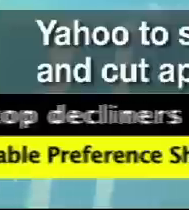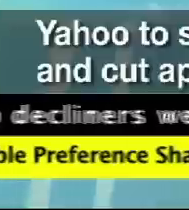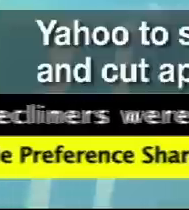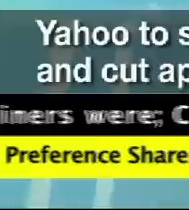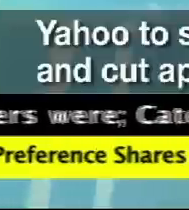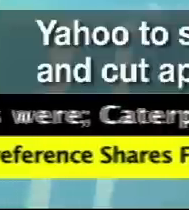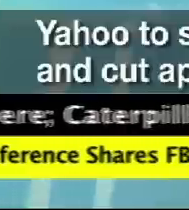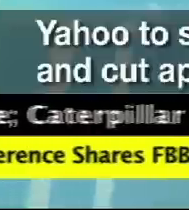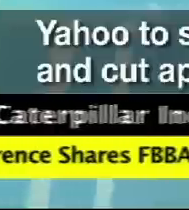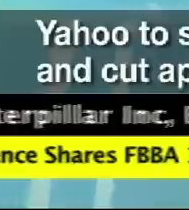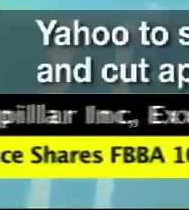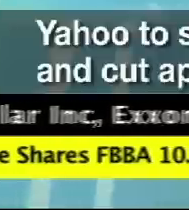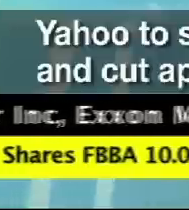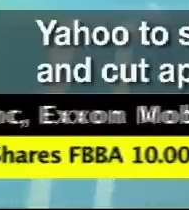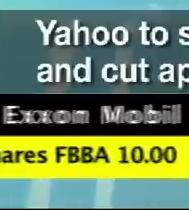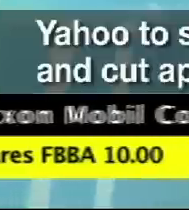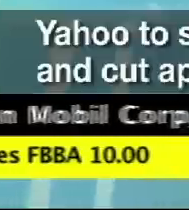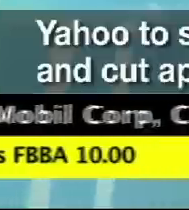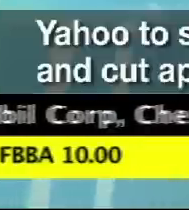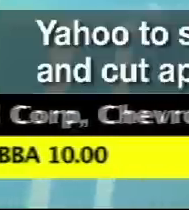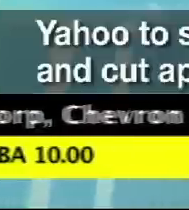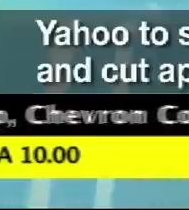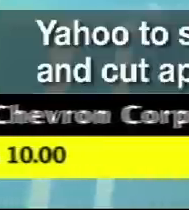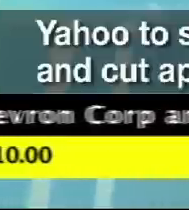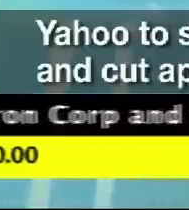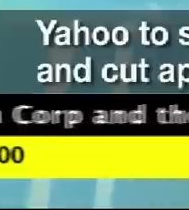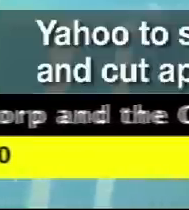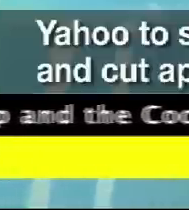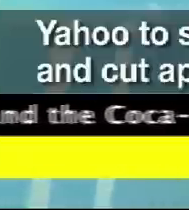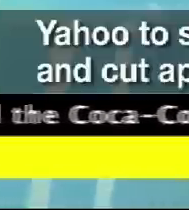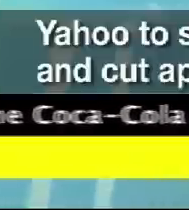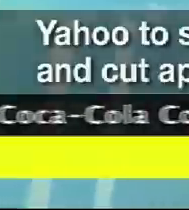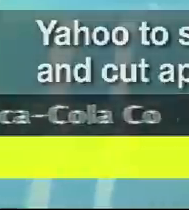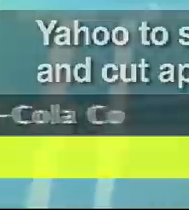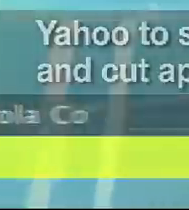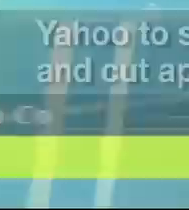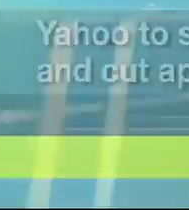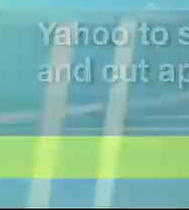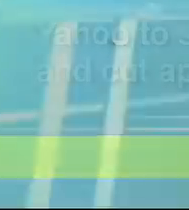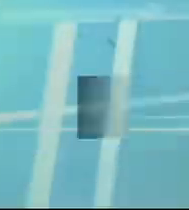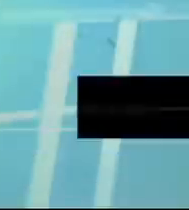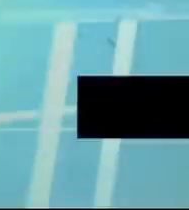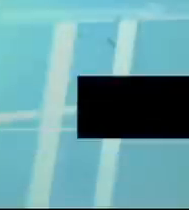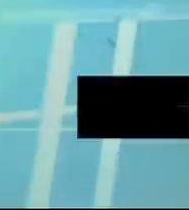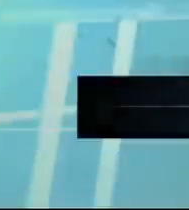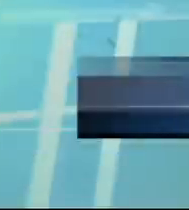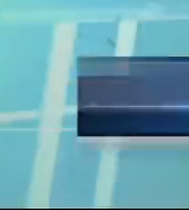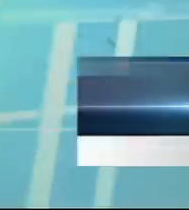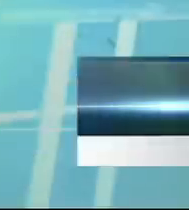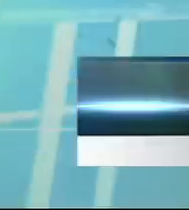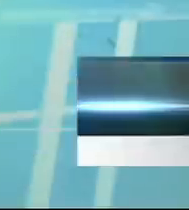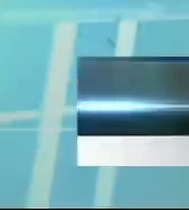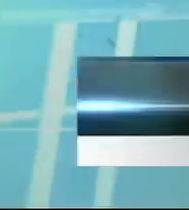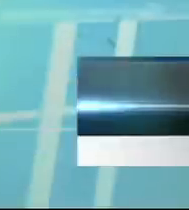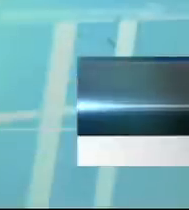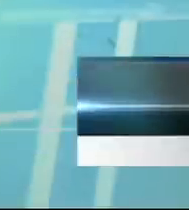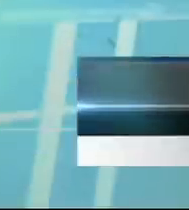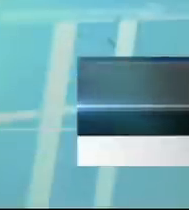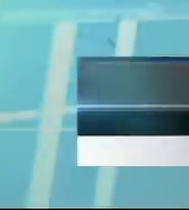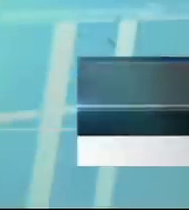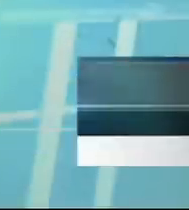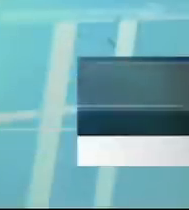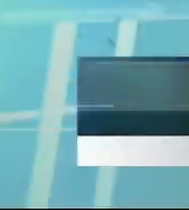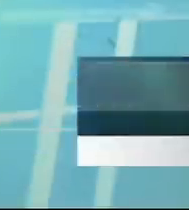A spokesperson from the company said around 350 jobs would be eliminated. This has been your Royal Fidelity